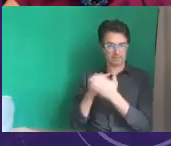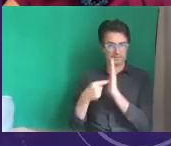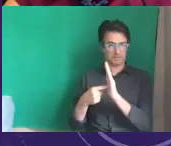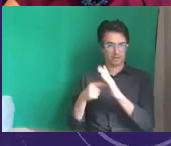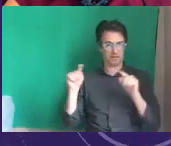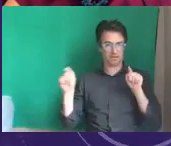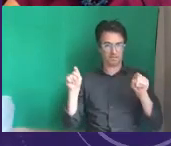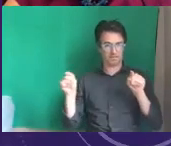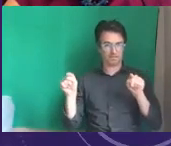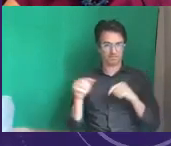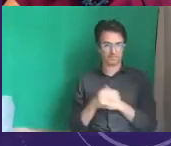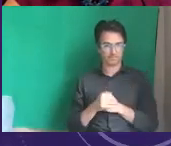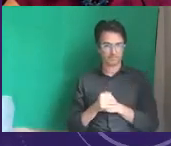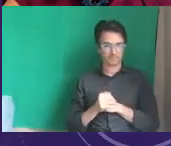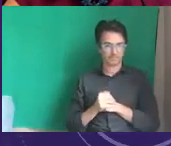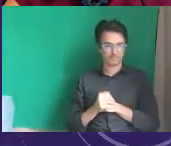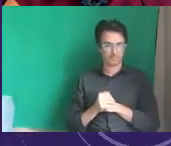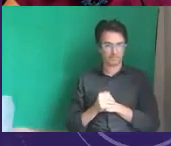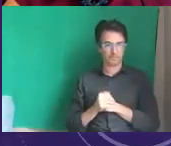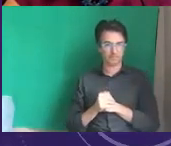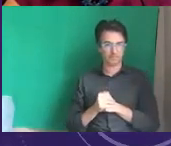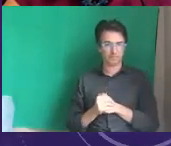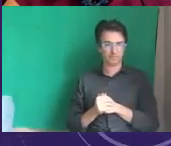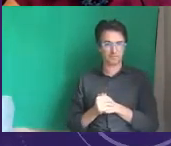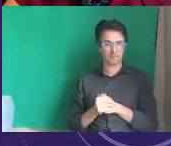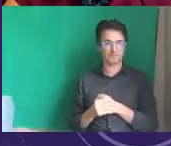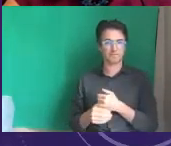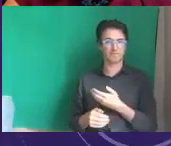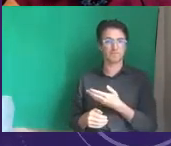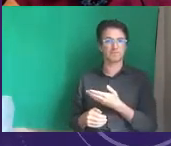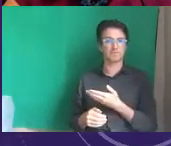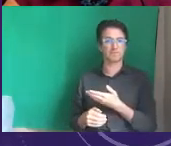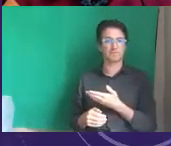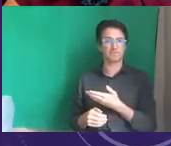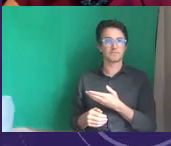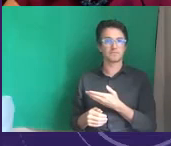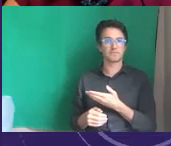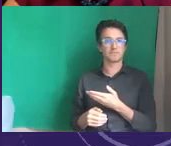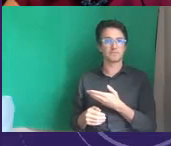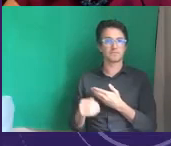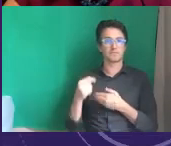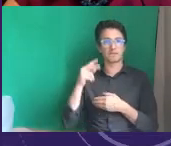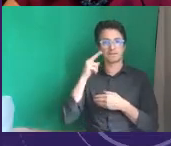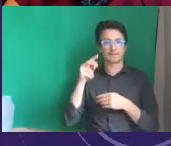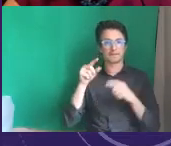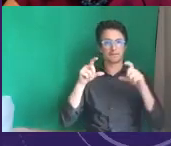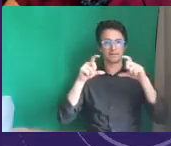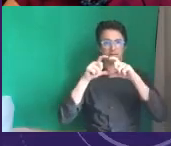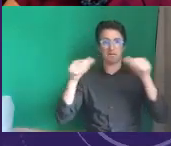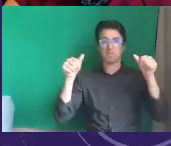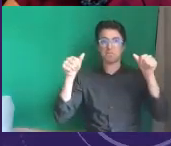their text. This is part of their demonstrating of how they make their post accessible. So they have a note underneath that they said